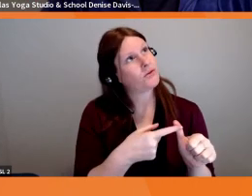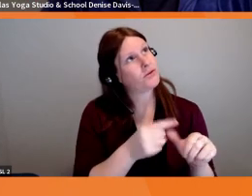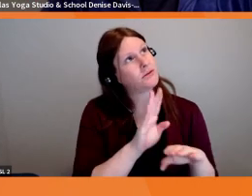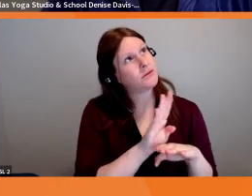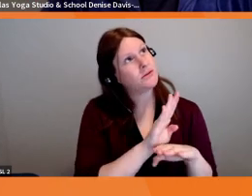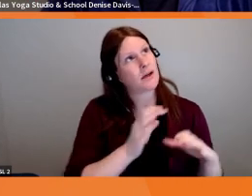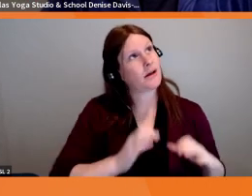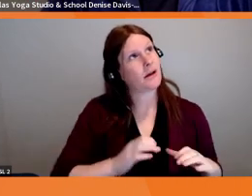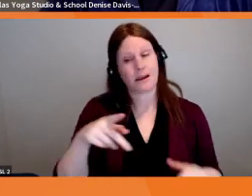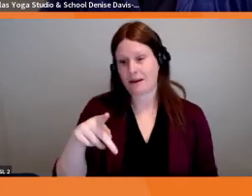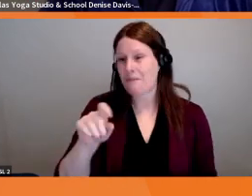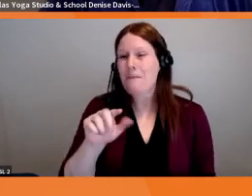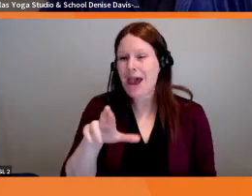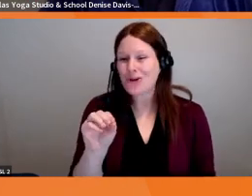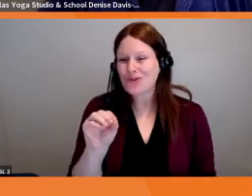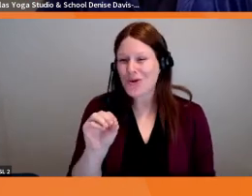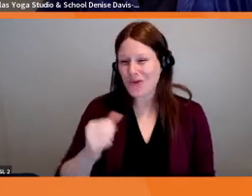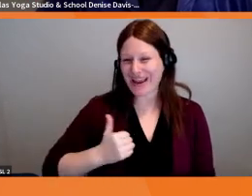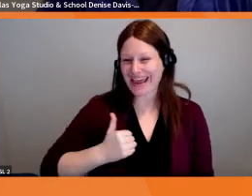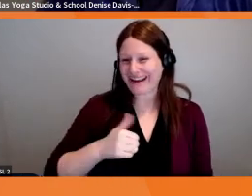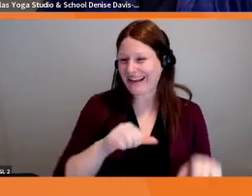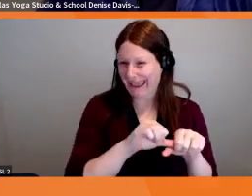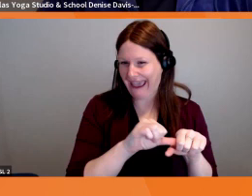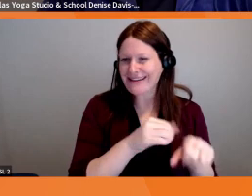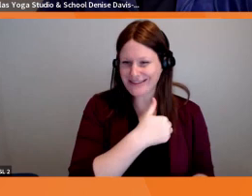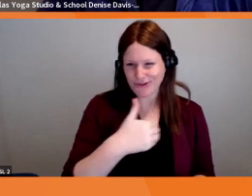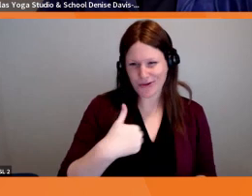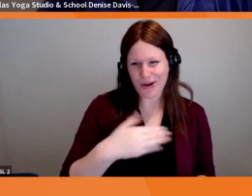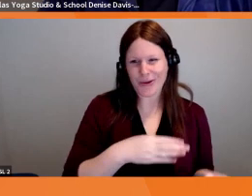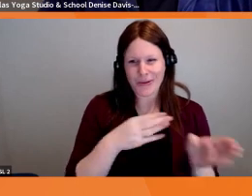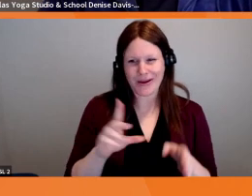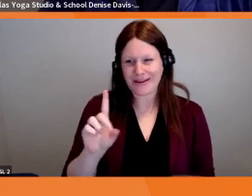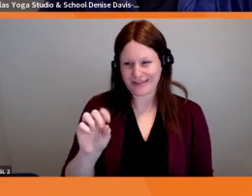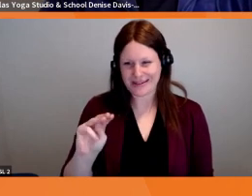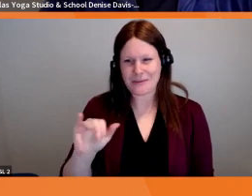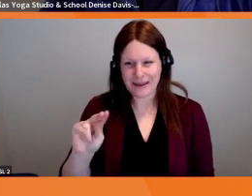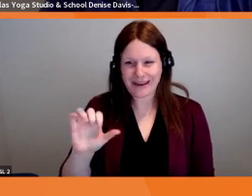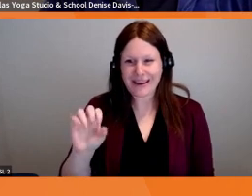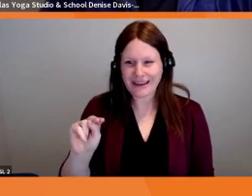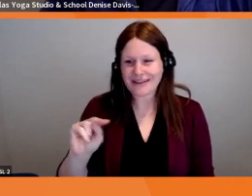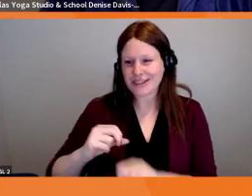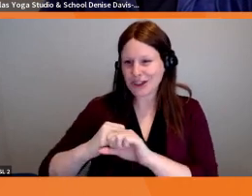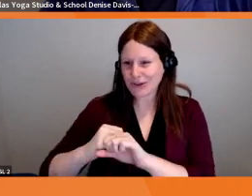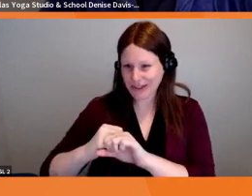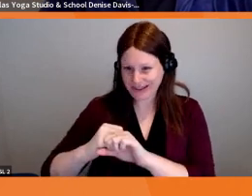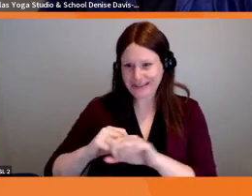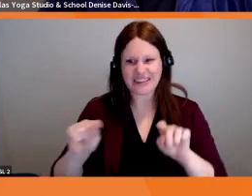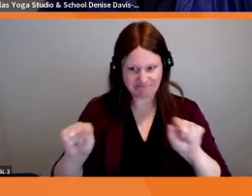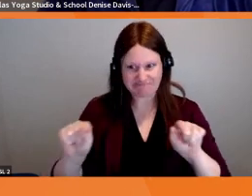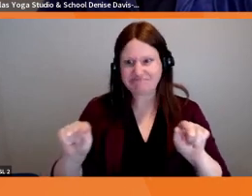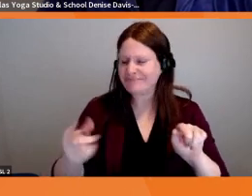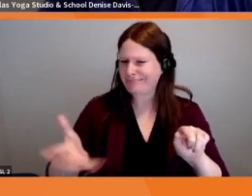in Toronto, was in Dominion Securities. Even back in the 80s and 90s, they had corporate fitness